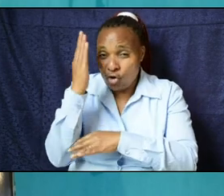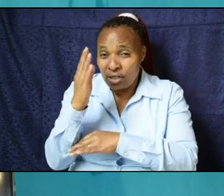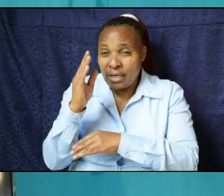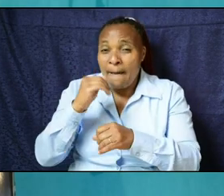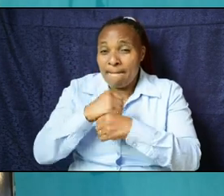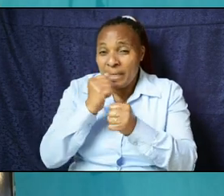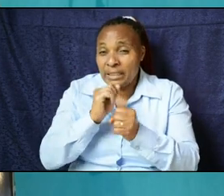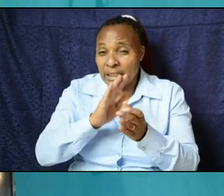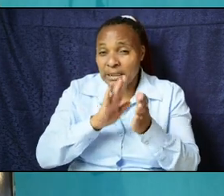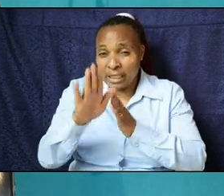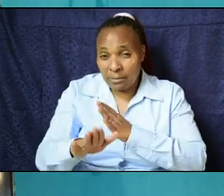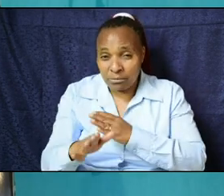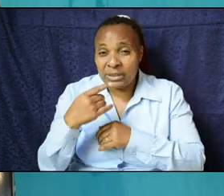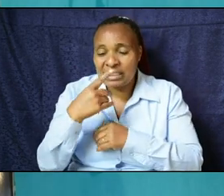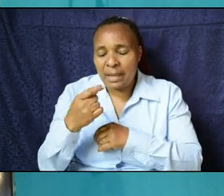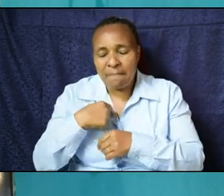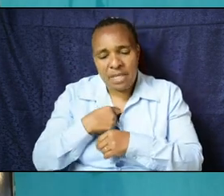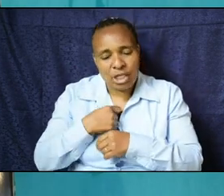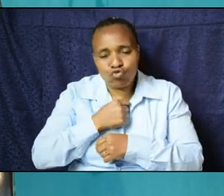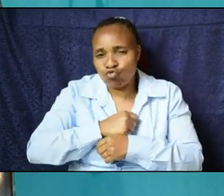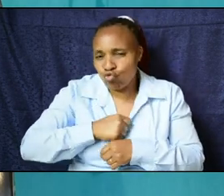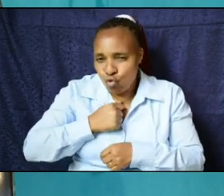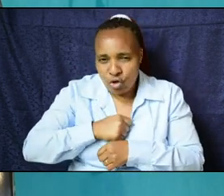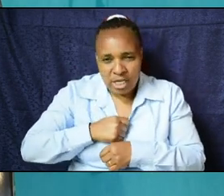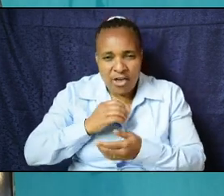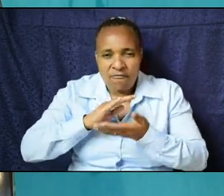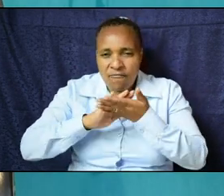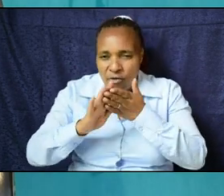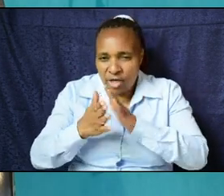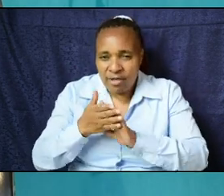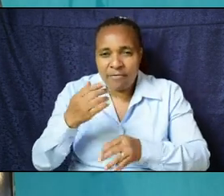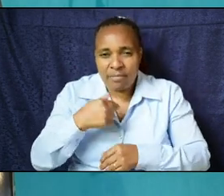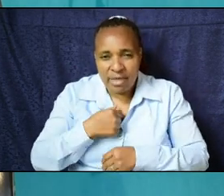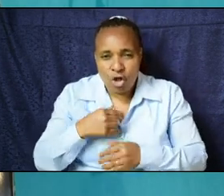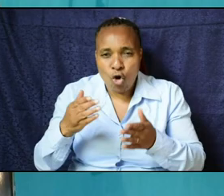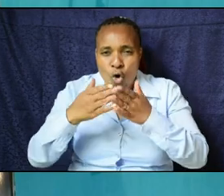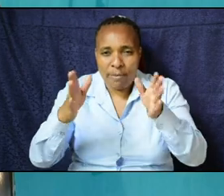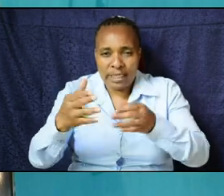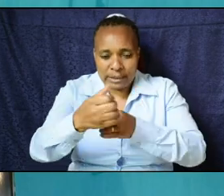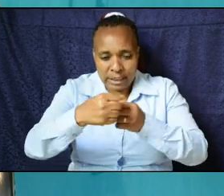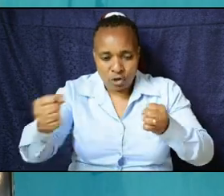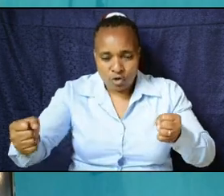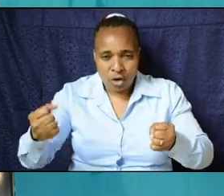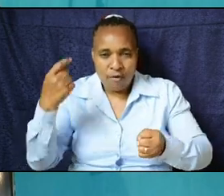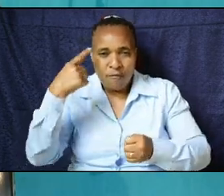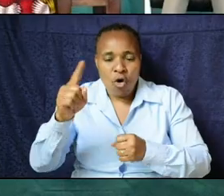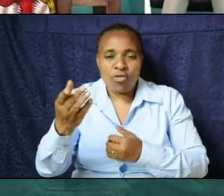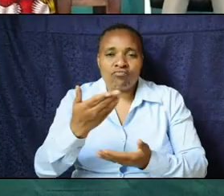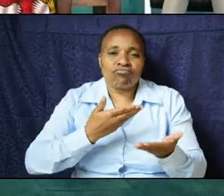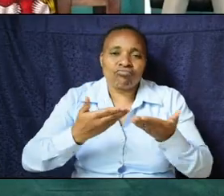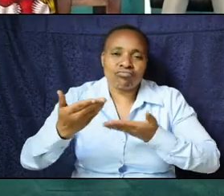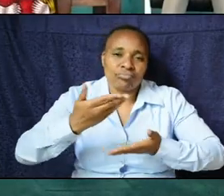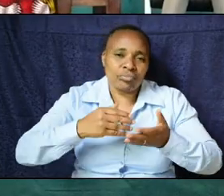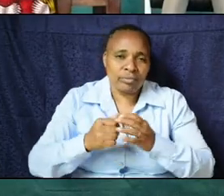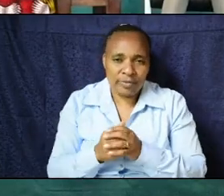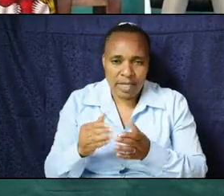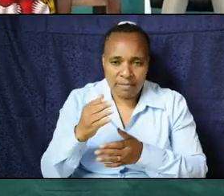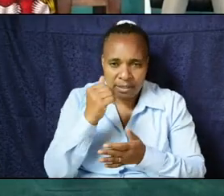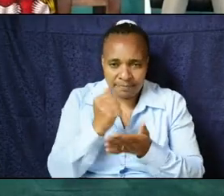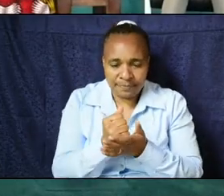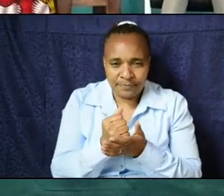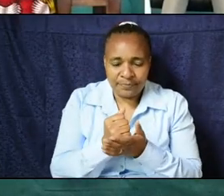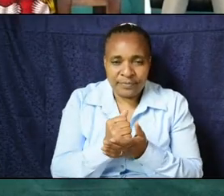say, "I'm sorry," or "Please forgive me," and then you open that door to reconcile. Amen.